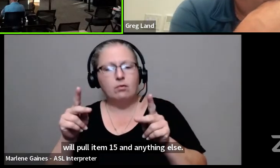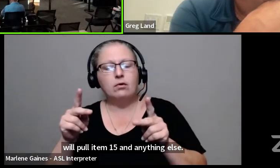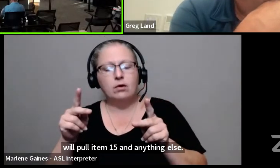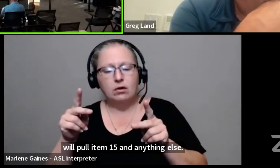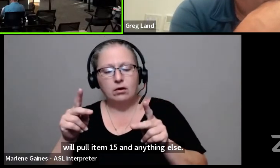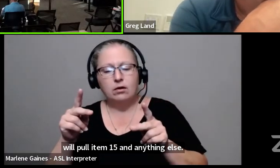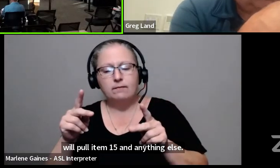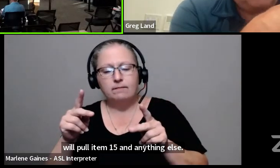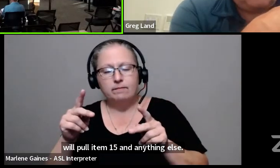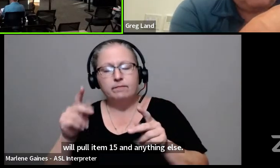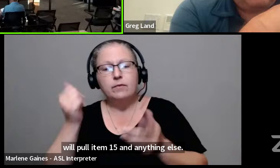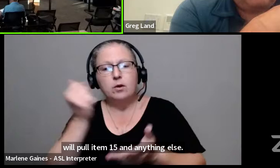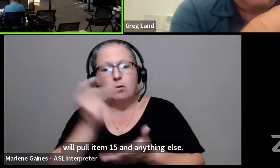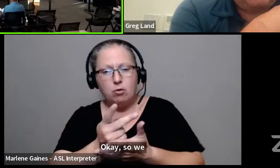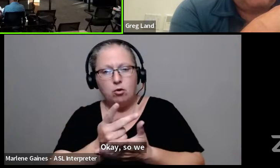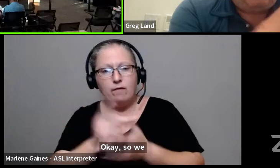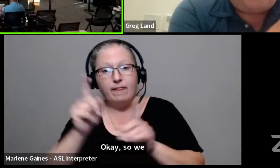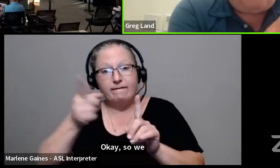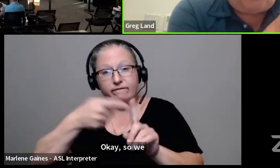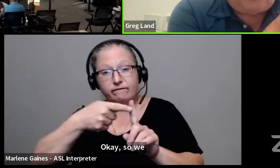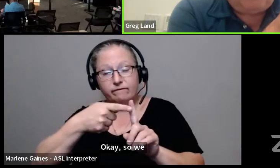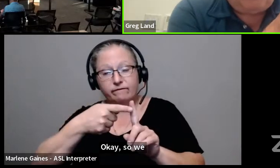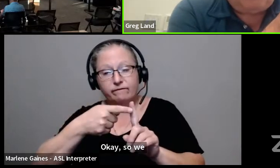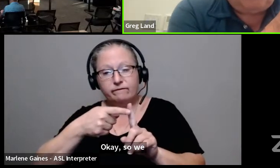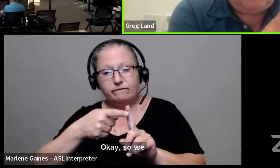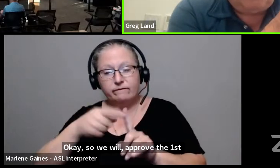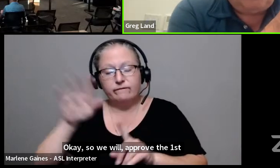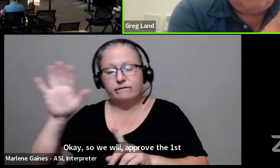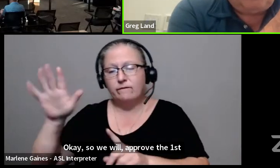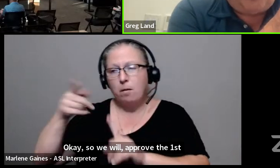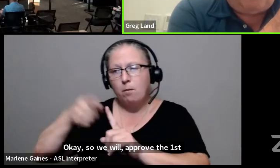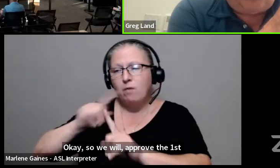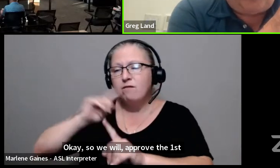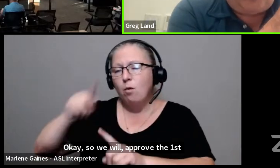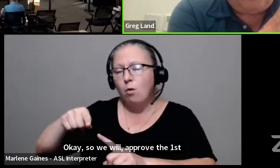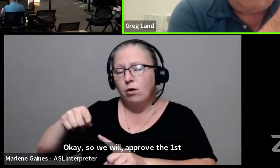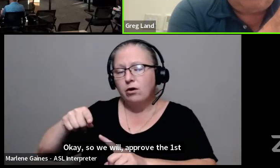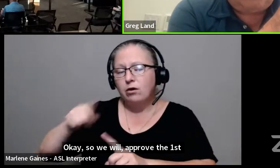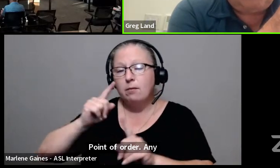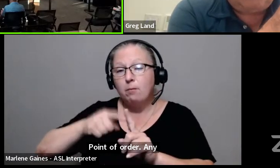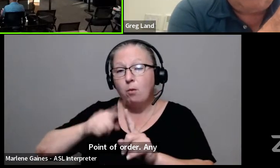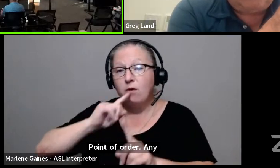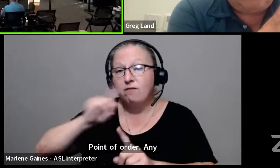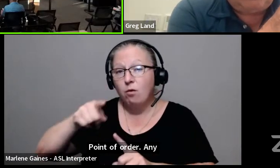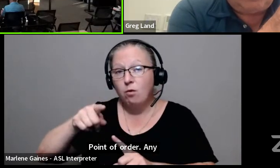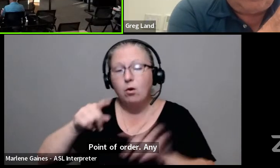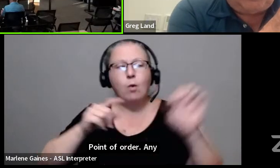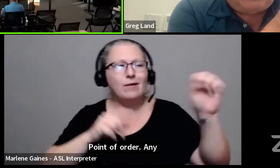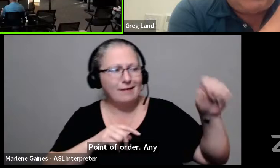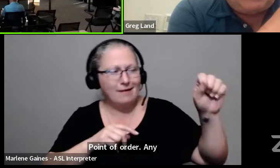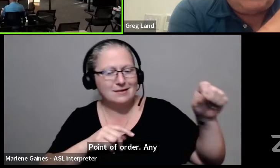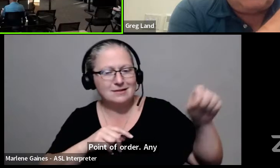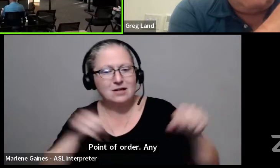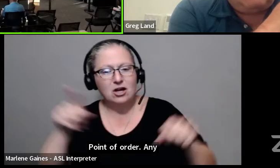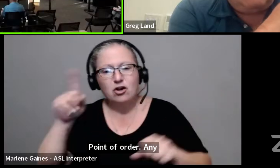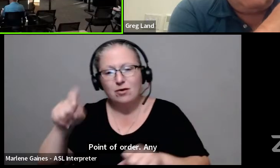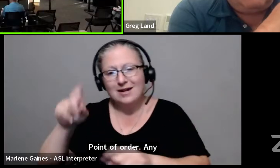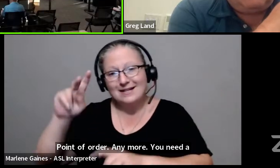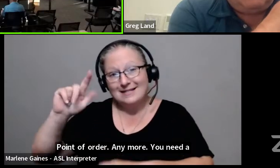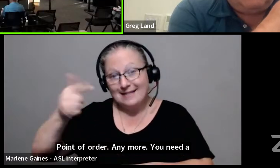will approve the first. Point We of will order, approve the first group point of of, order. oh, yes. You need Go a ahead.